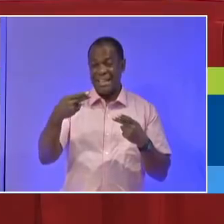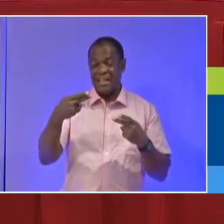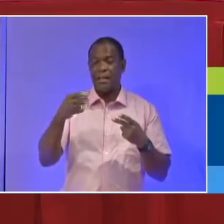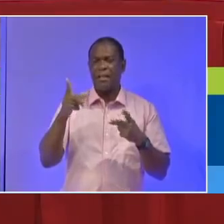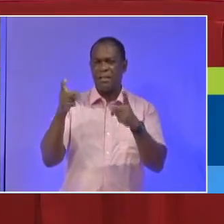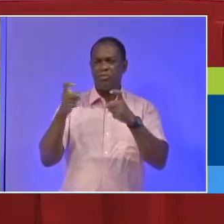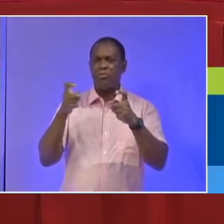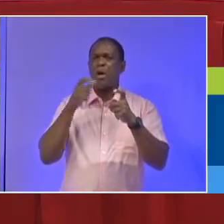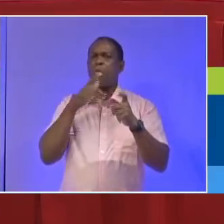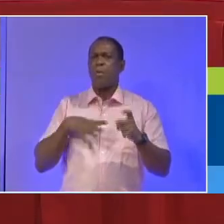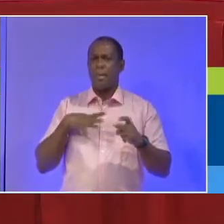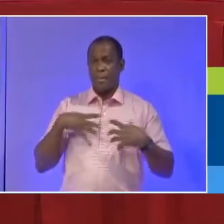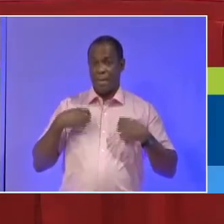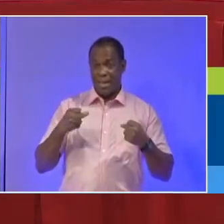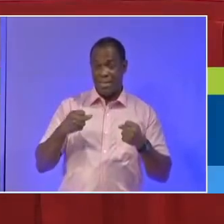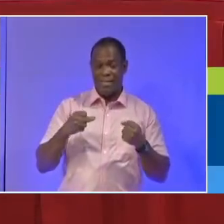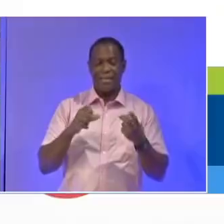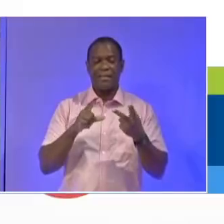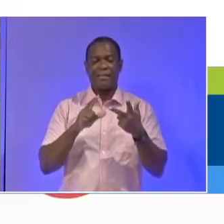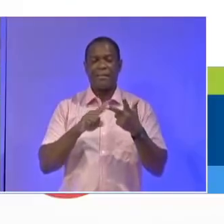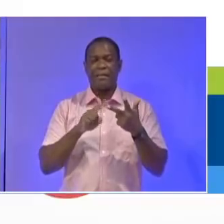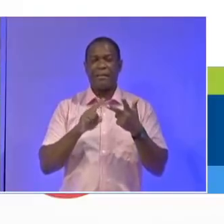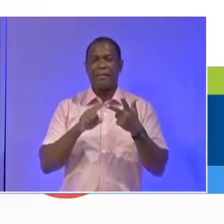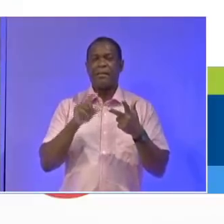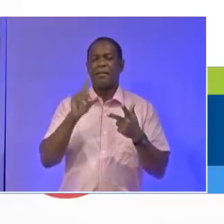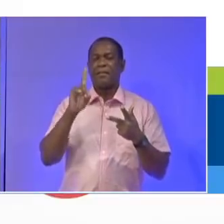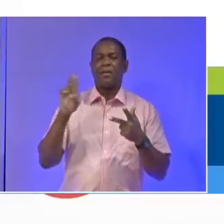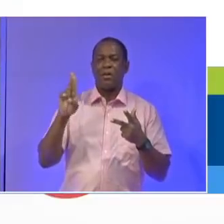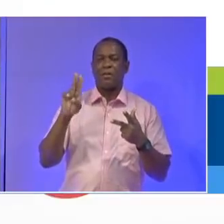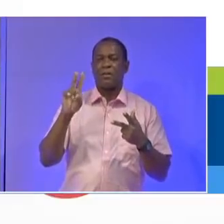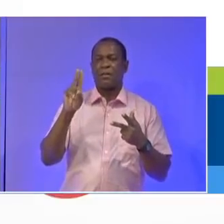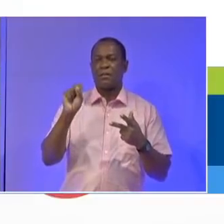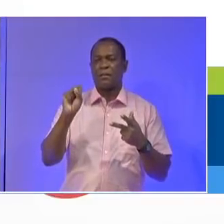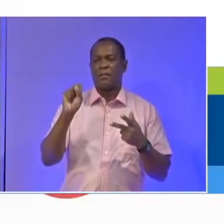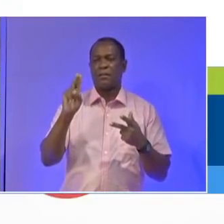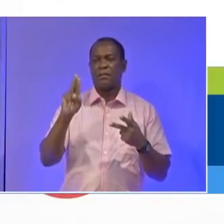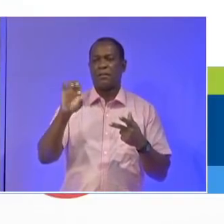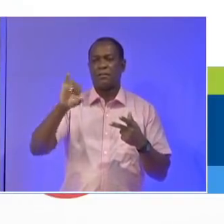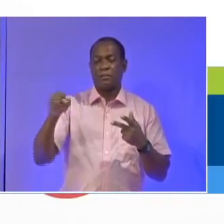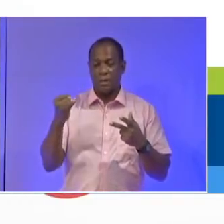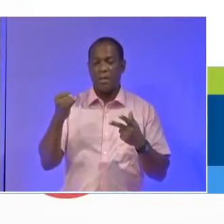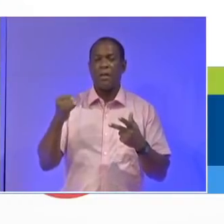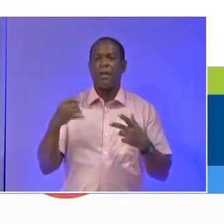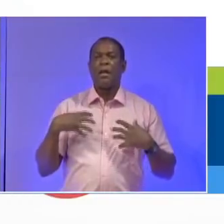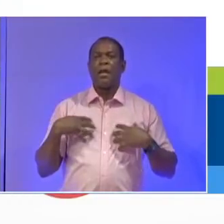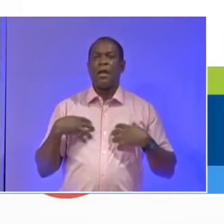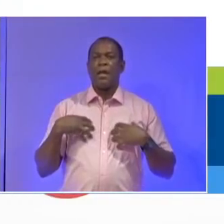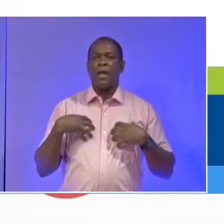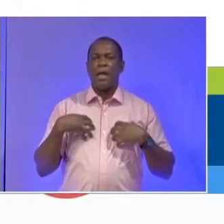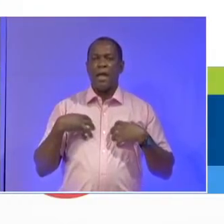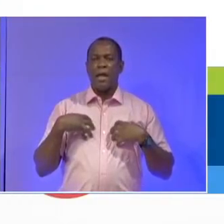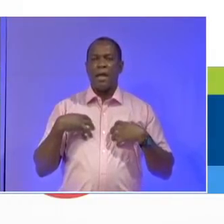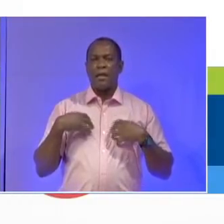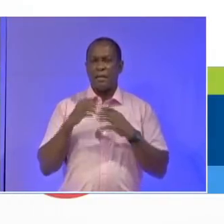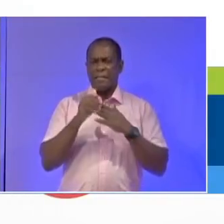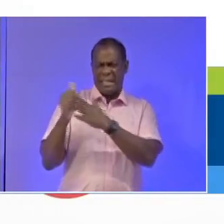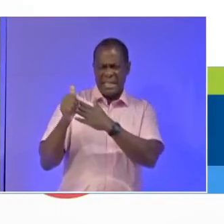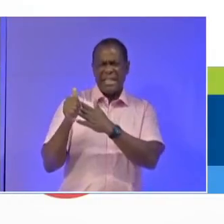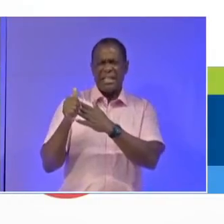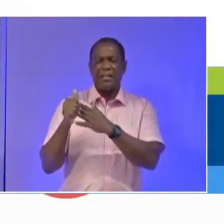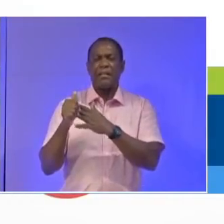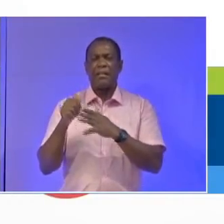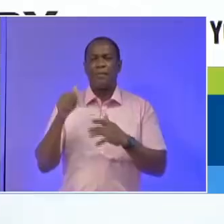Health, and Dr. Kiran Suraj, Head of Department, Adult Emergency Department, Eric Williams